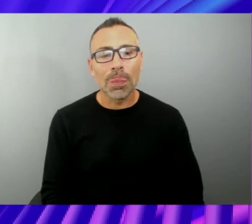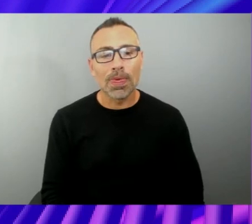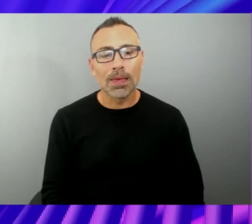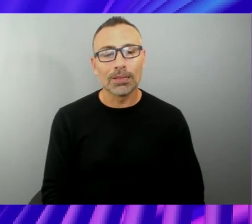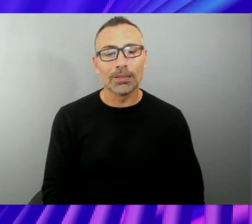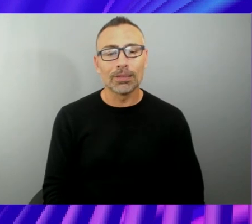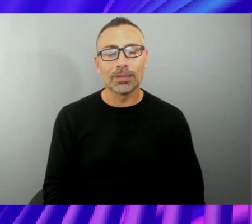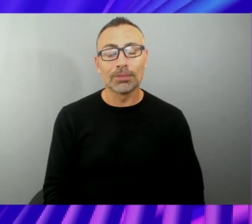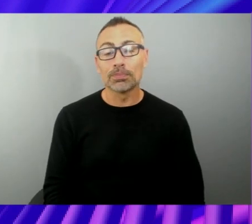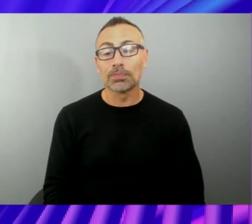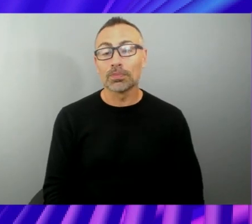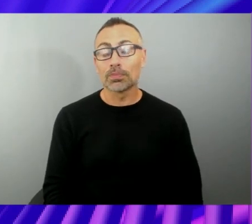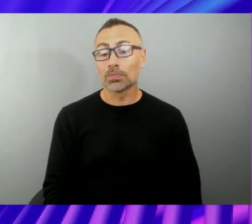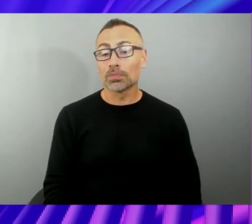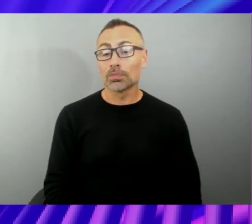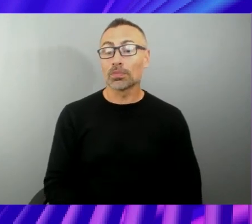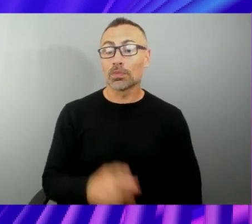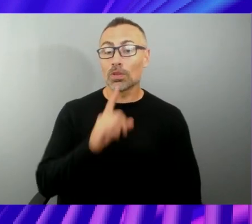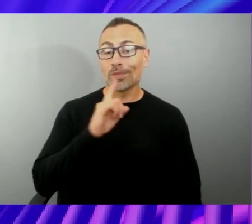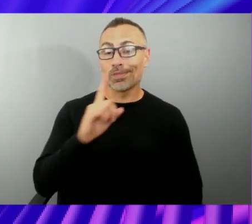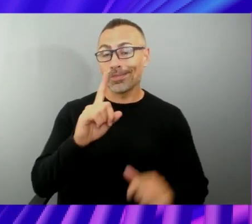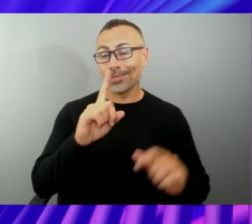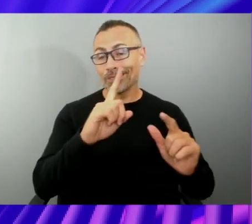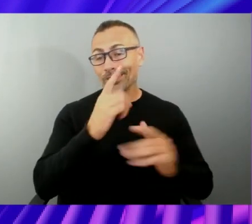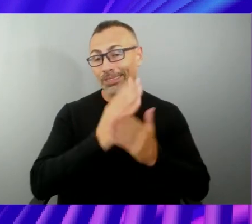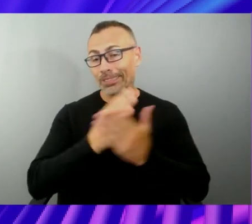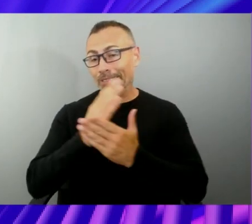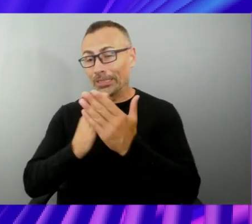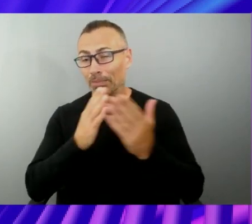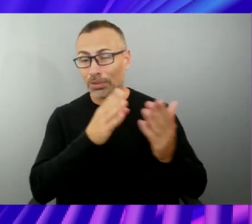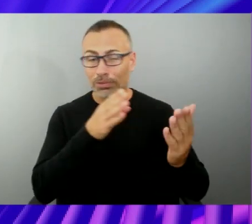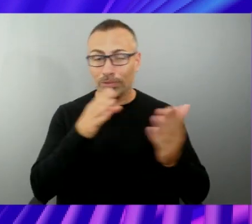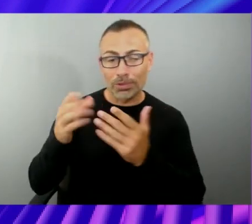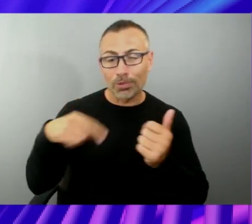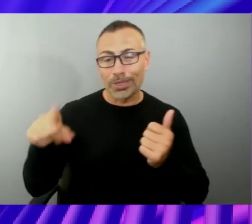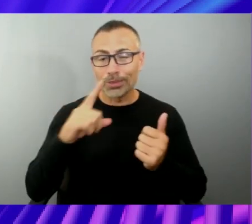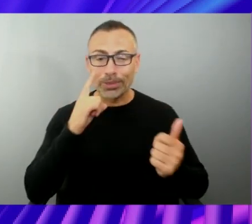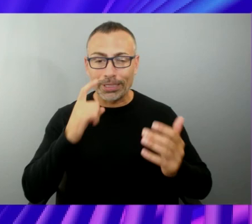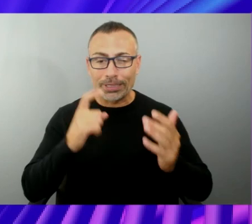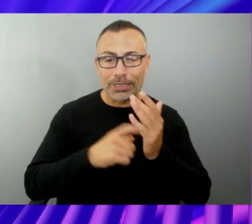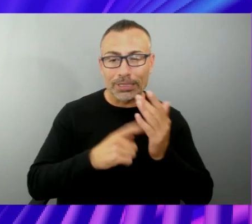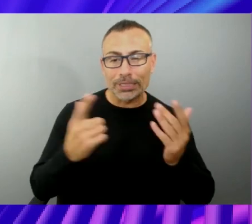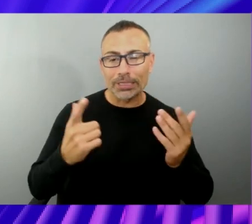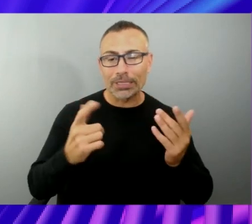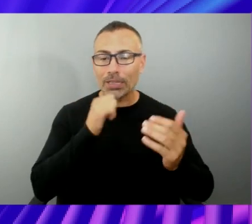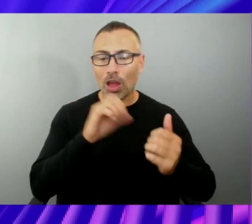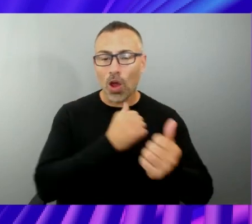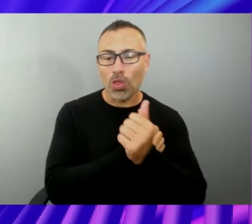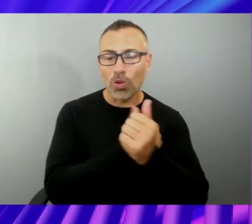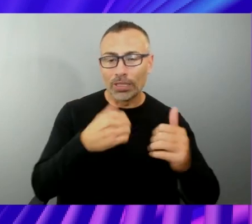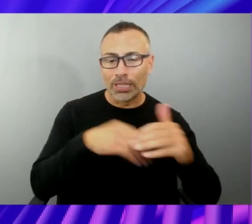the ways that we can actually detect or respond to unauthorized access of an application